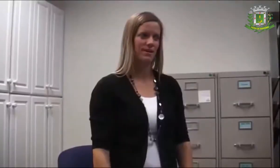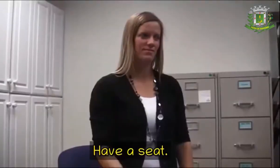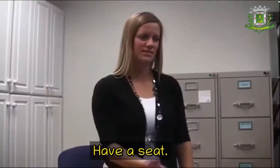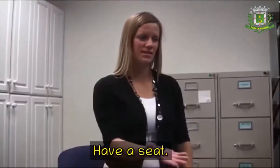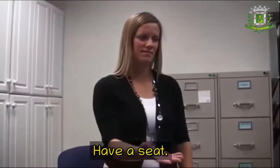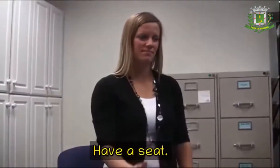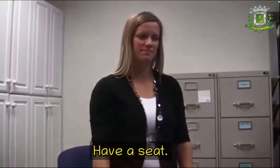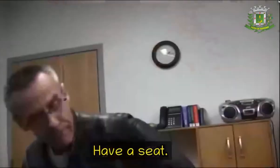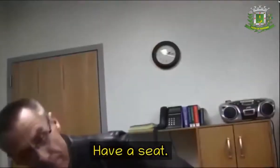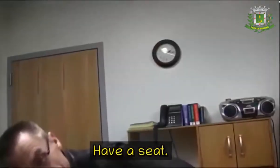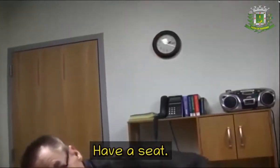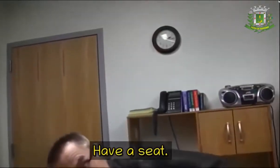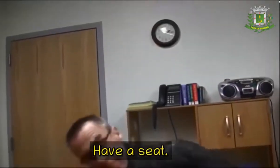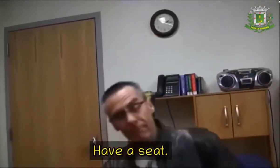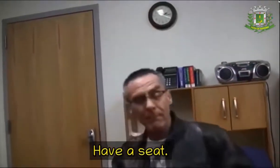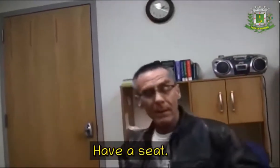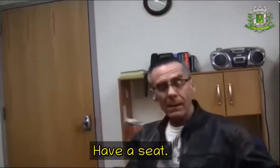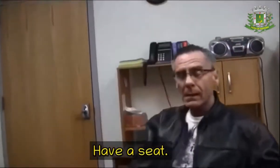Have a seat.